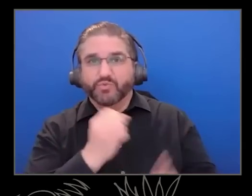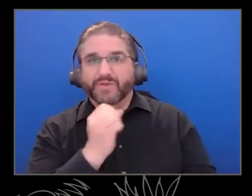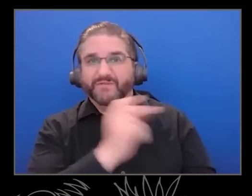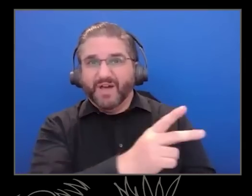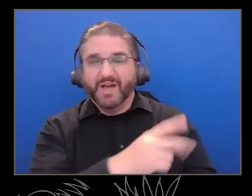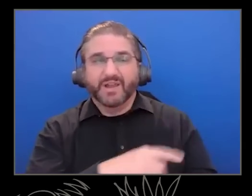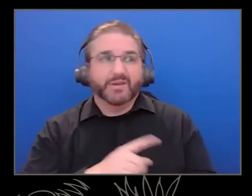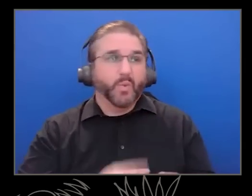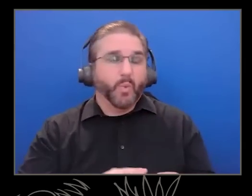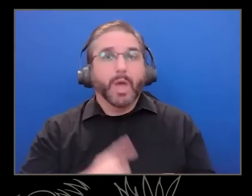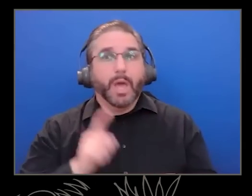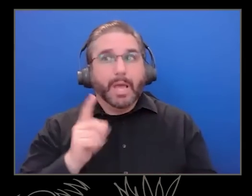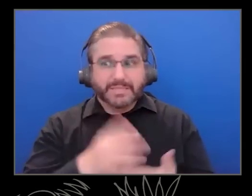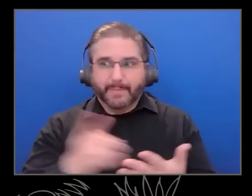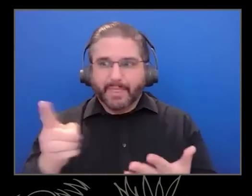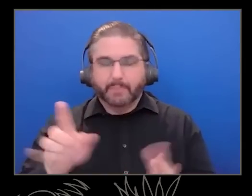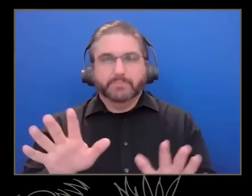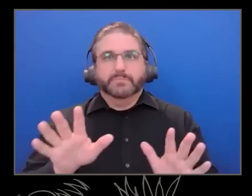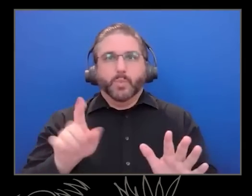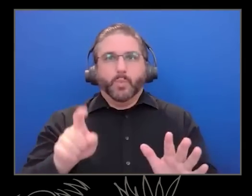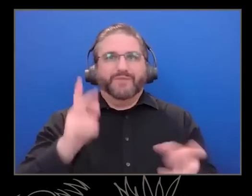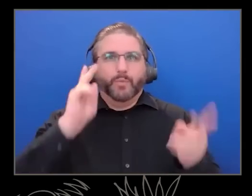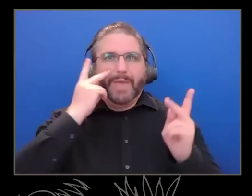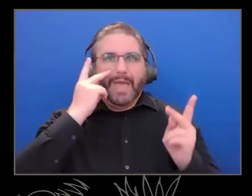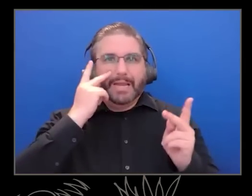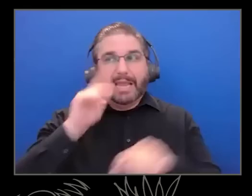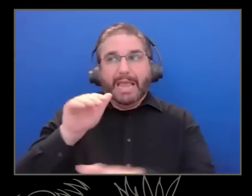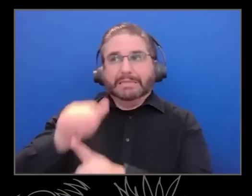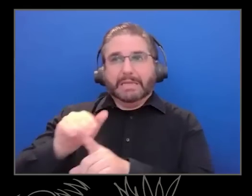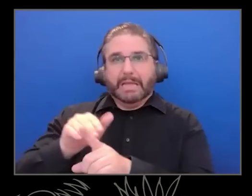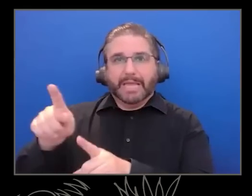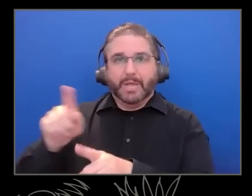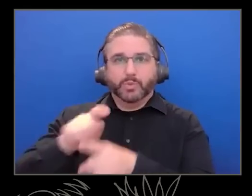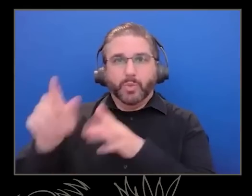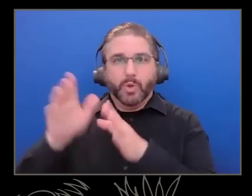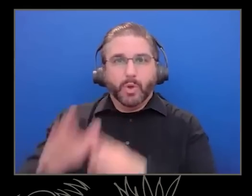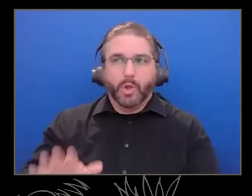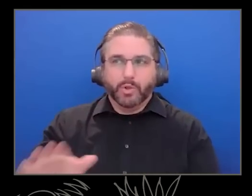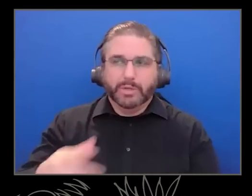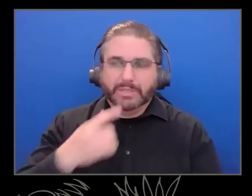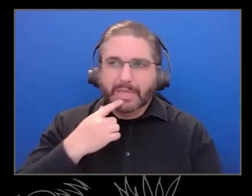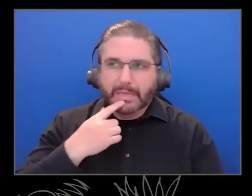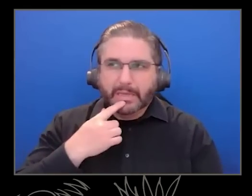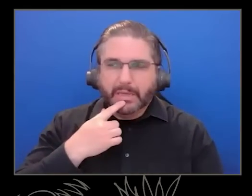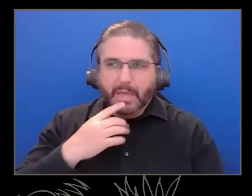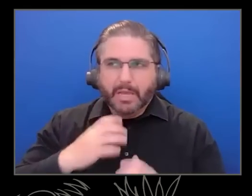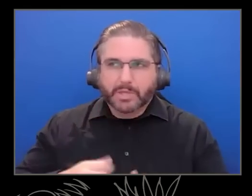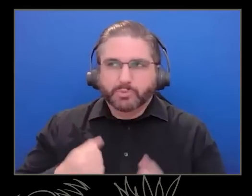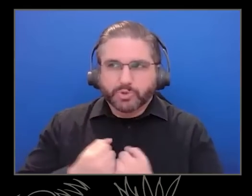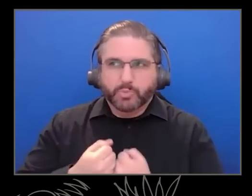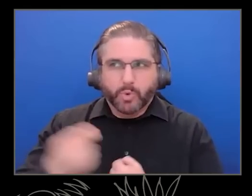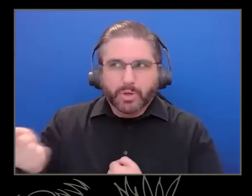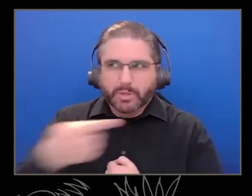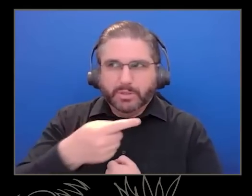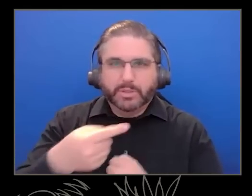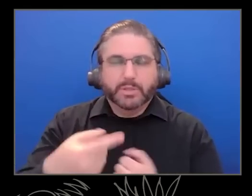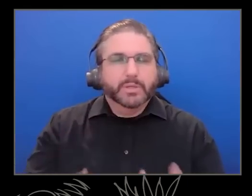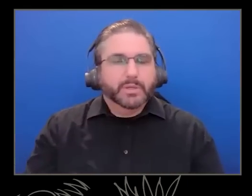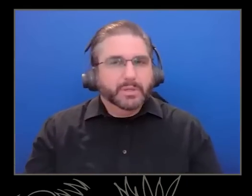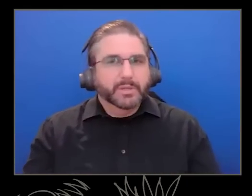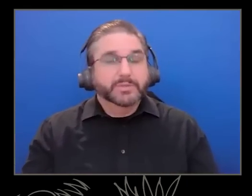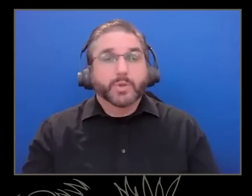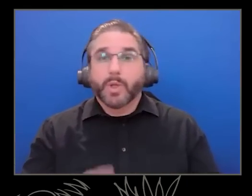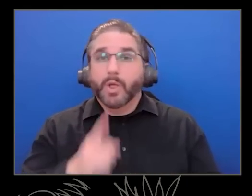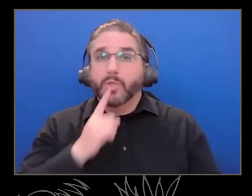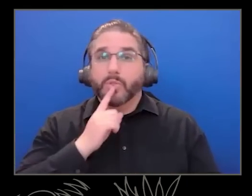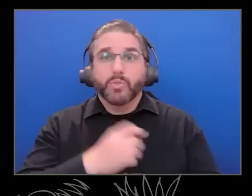panic and go back out to the caller and say something bad has happened and reach out to customer support, right? The reality of our software is that it is